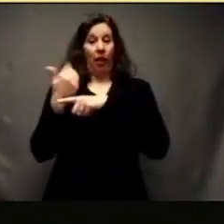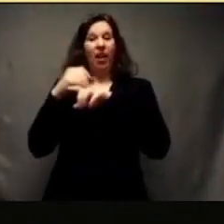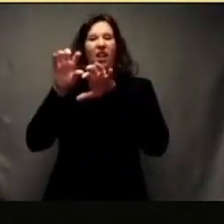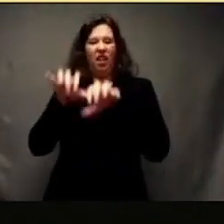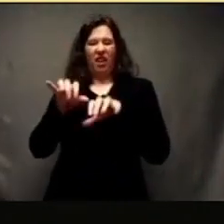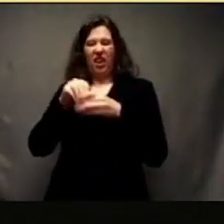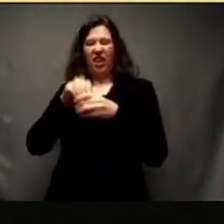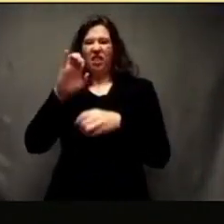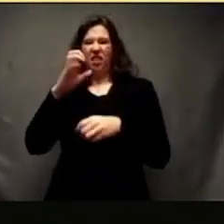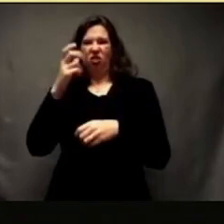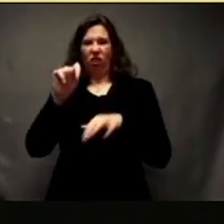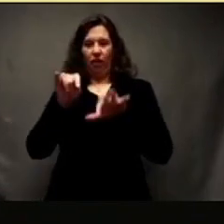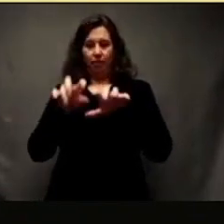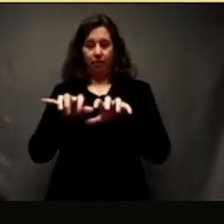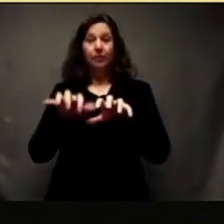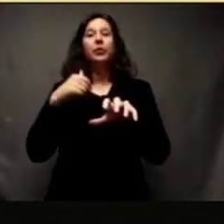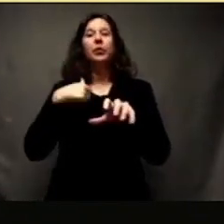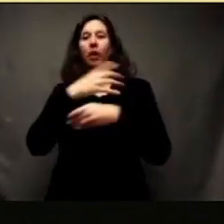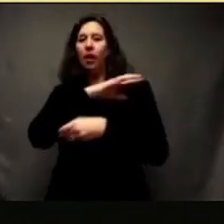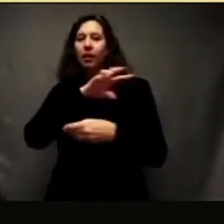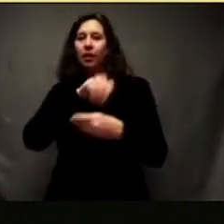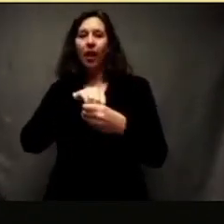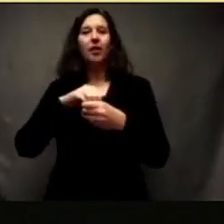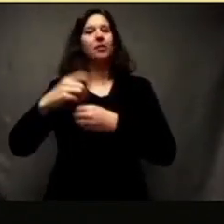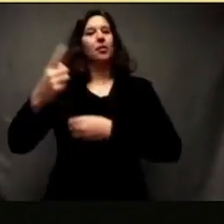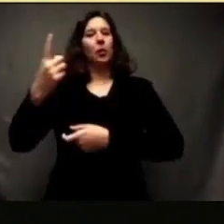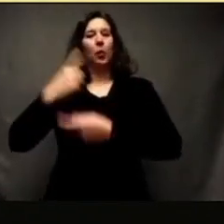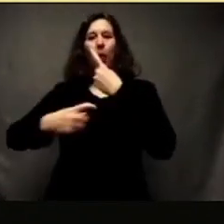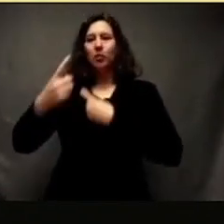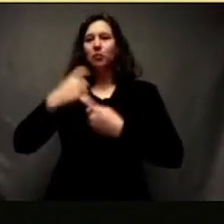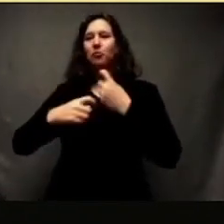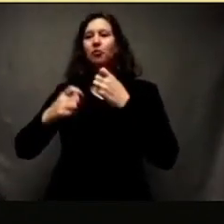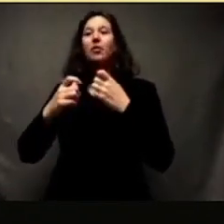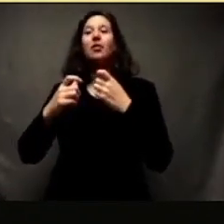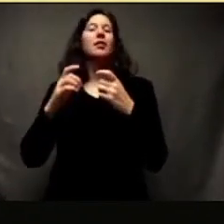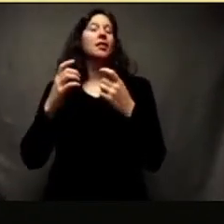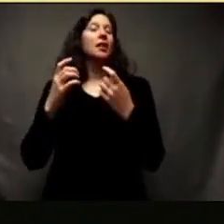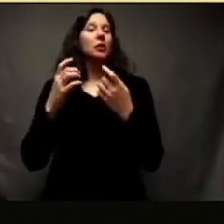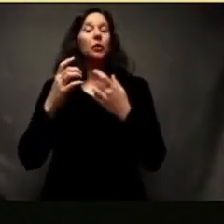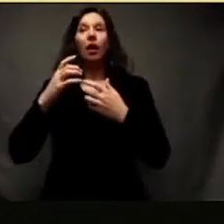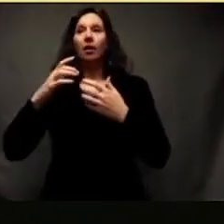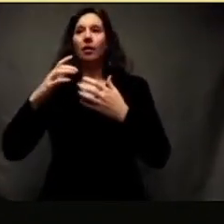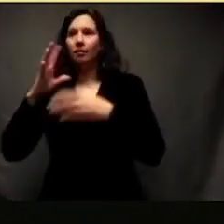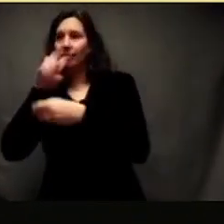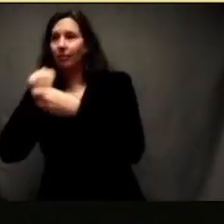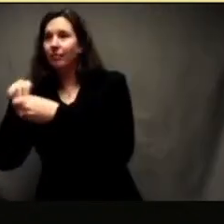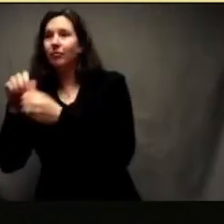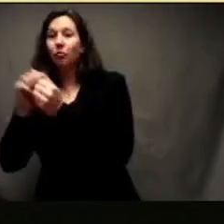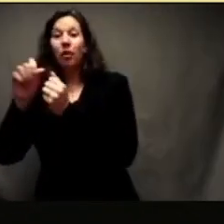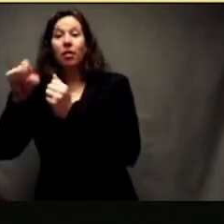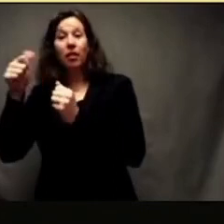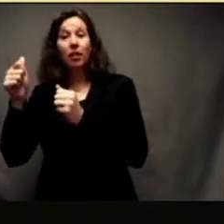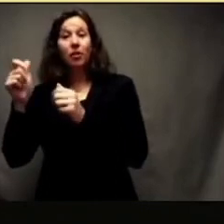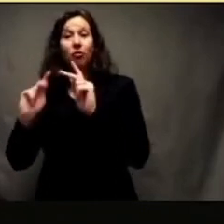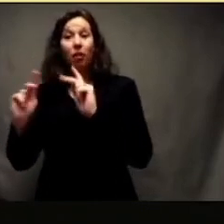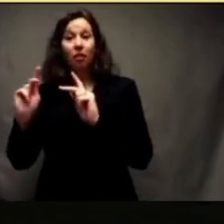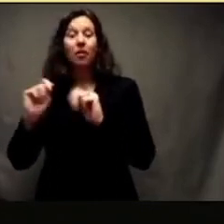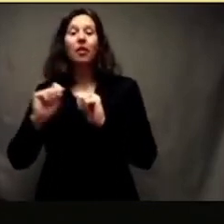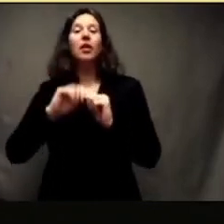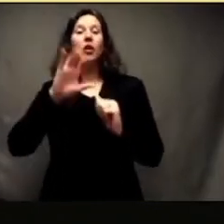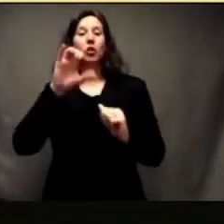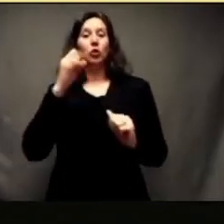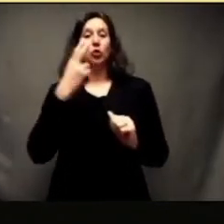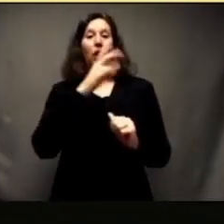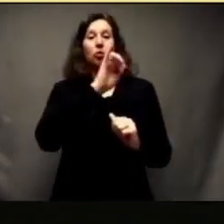where you can engage, ask questions, engage with each other. We also have ScratchJr Connect